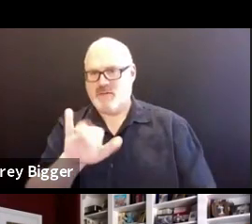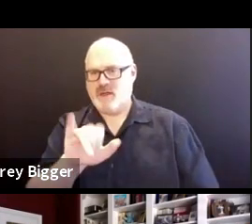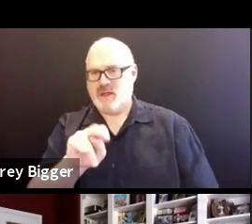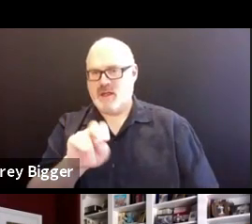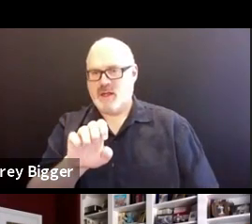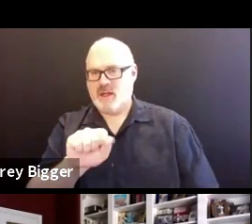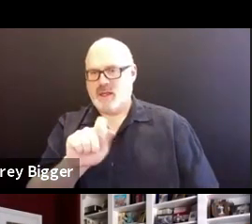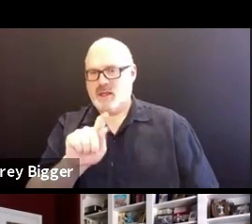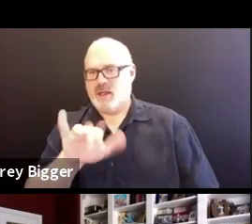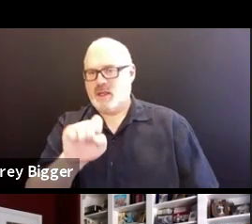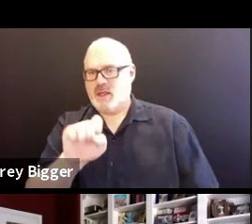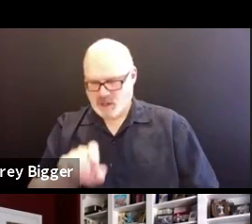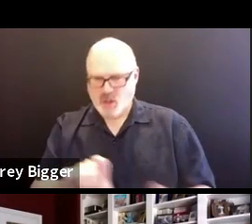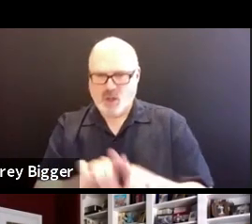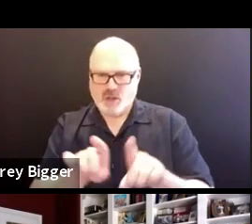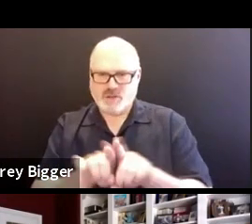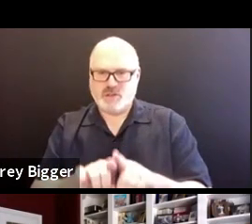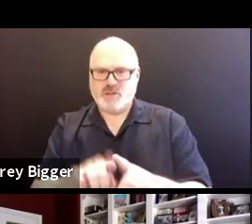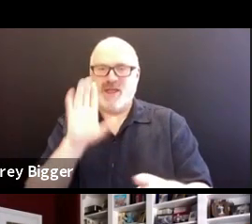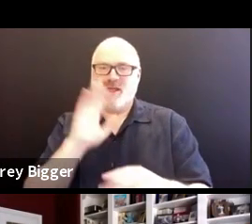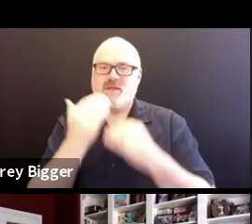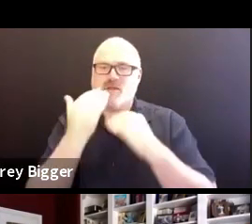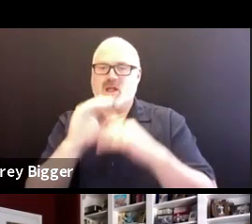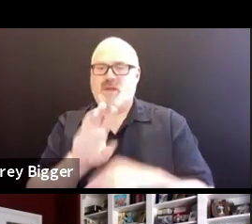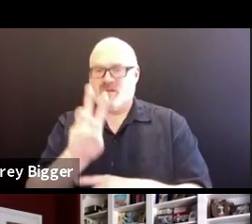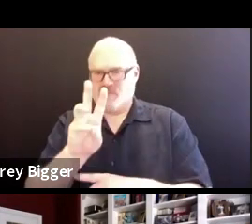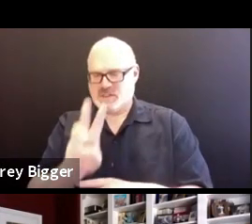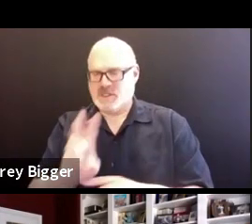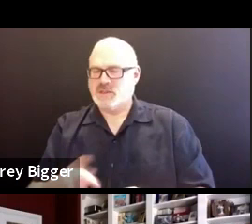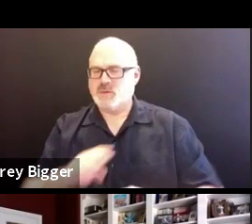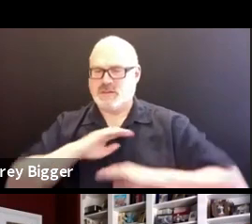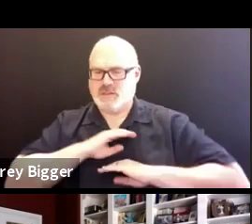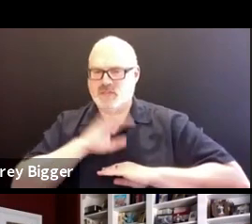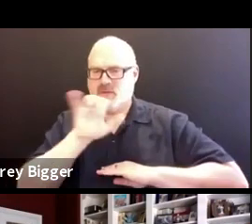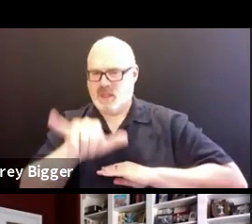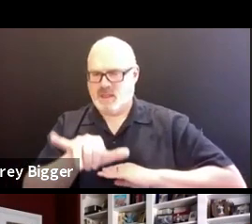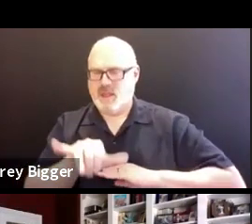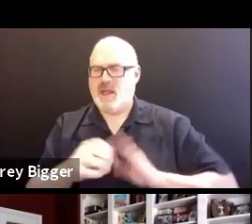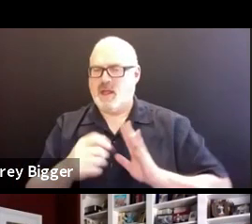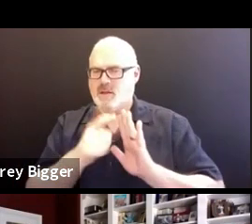we're within the 6 limit for those.